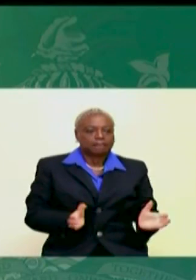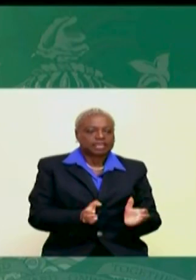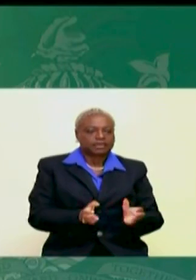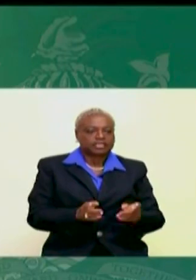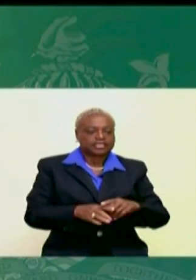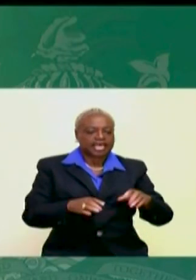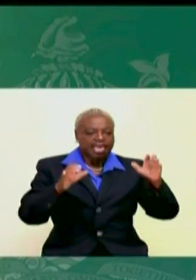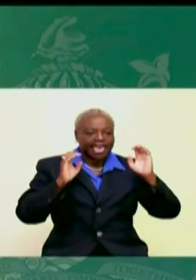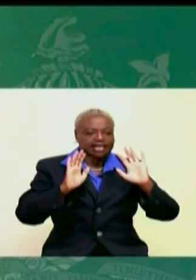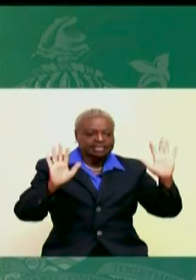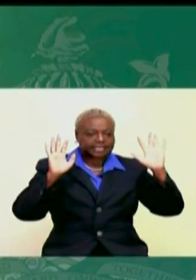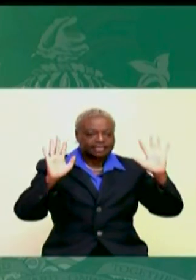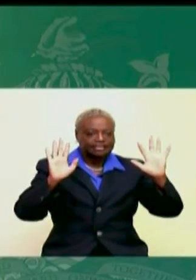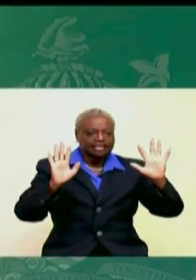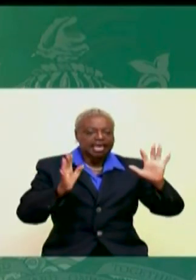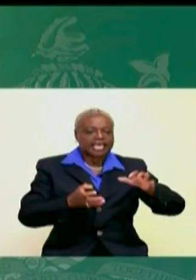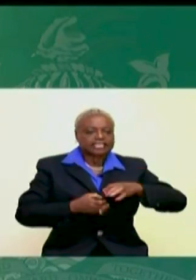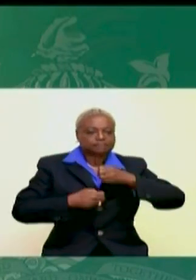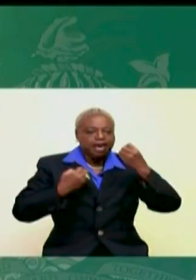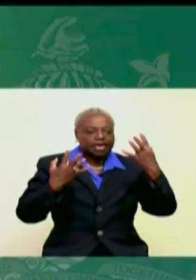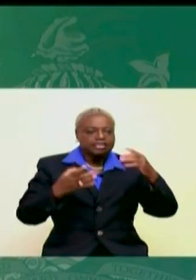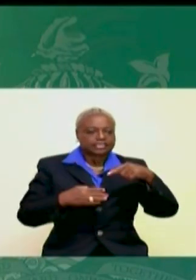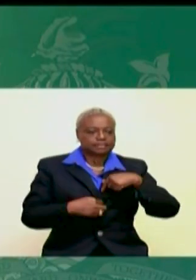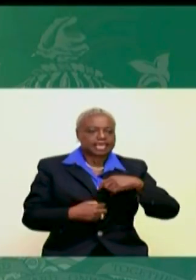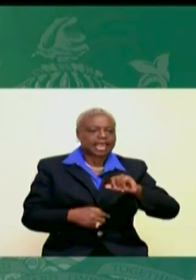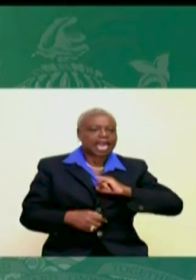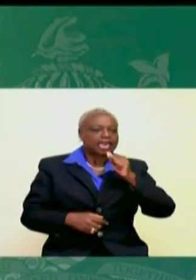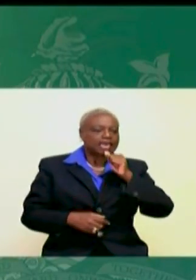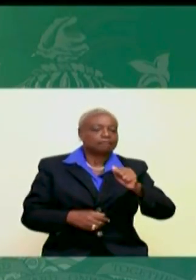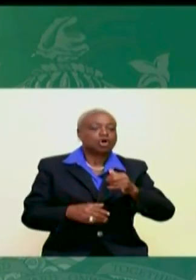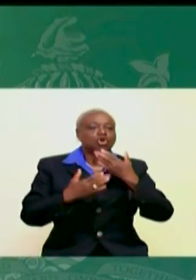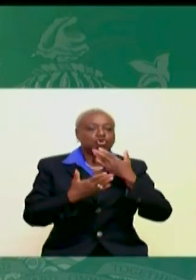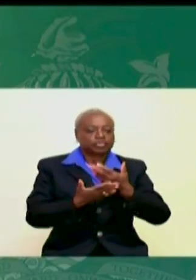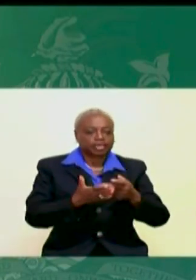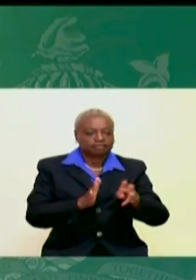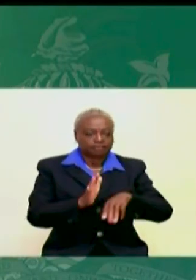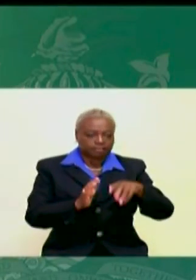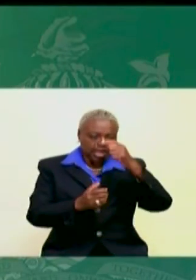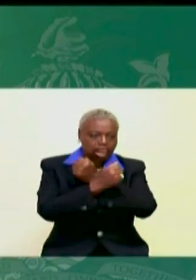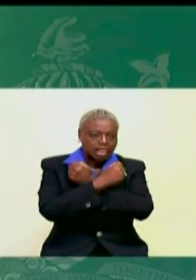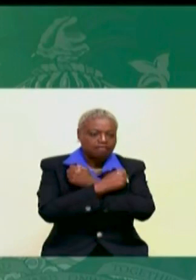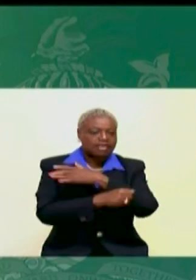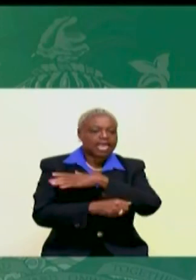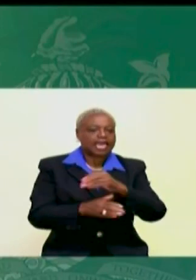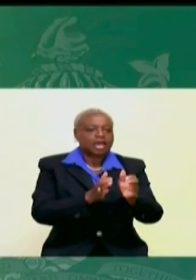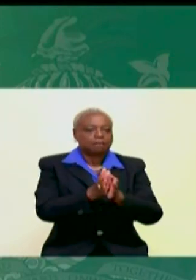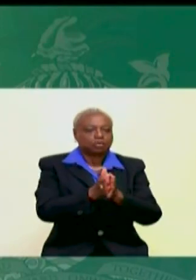excellence inspires me, and I am truly grateful for their love and motivation.